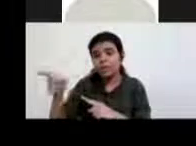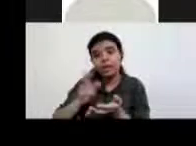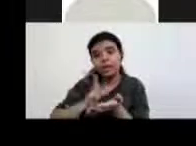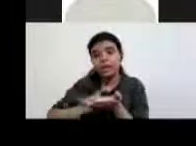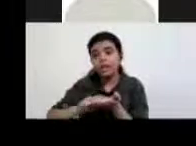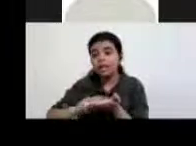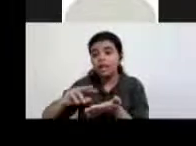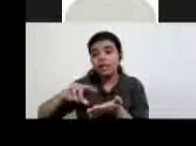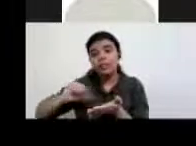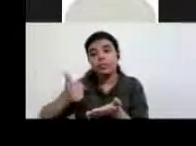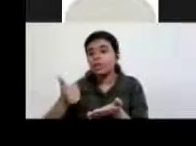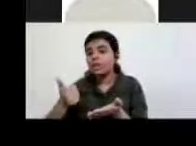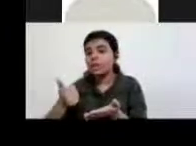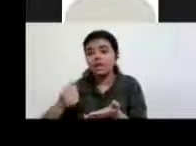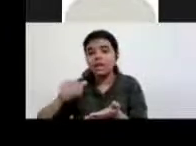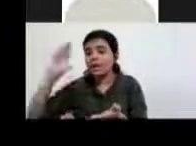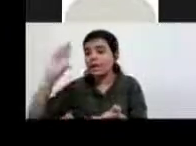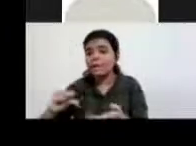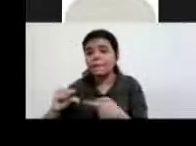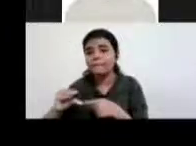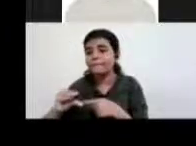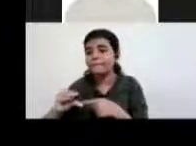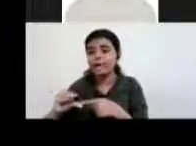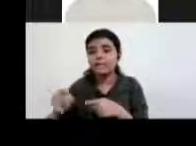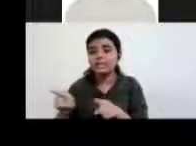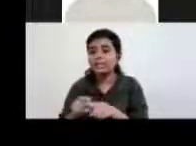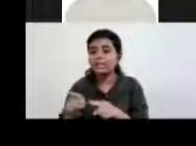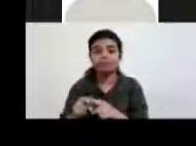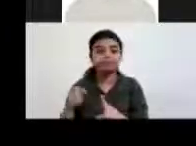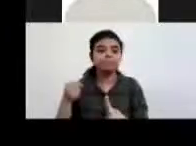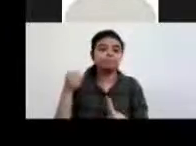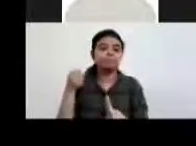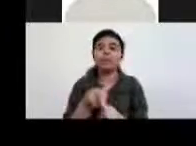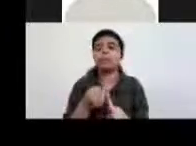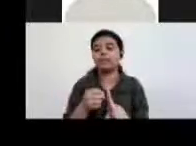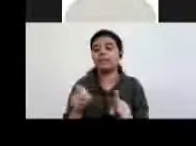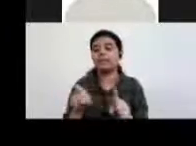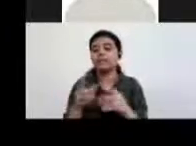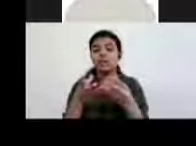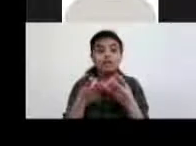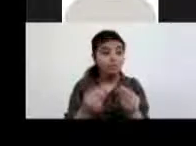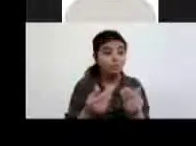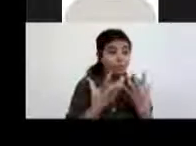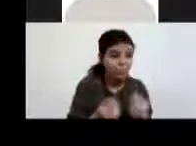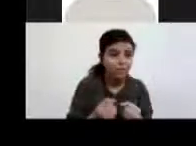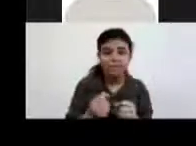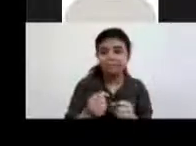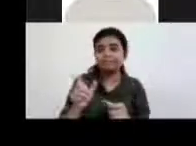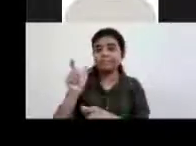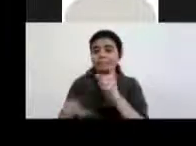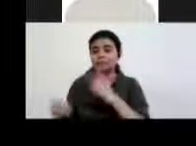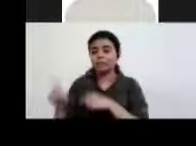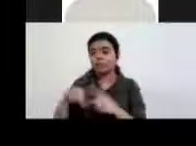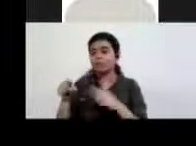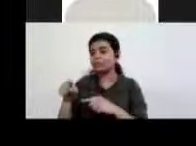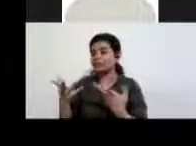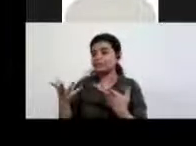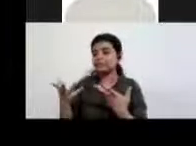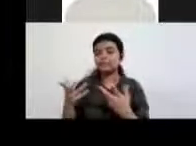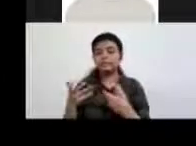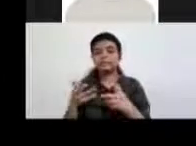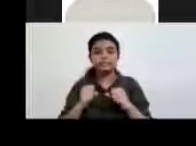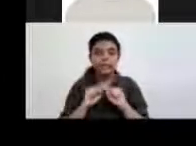all. And that, of course, is having a huge impact also in the solutions that we have to come up with as designers.